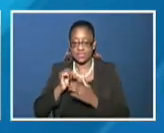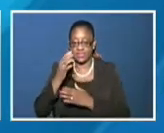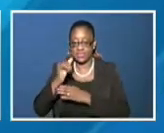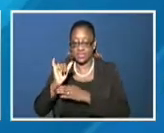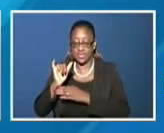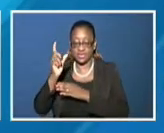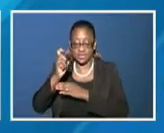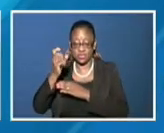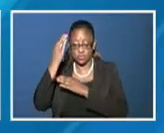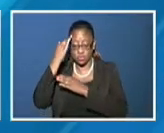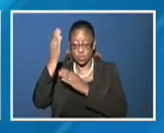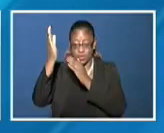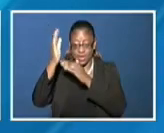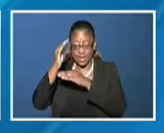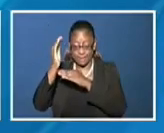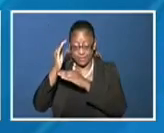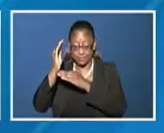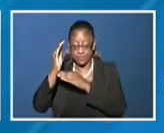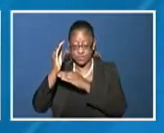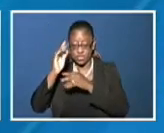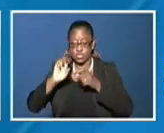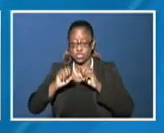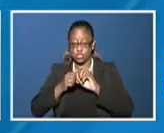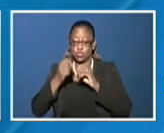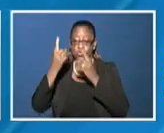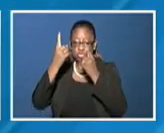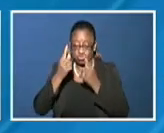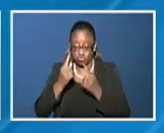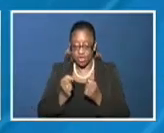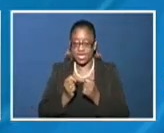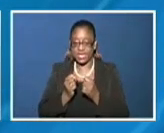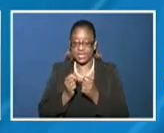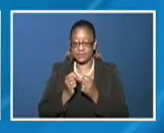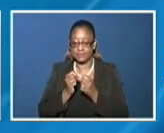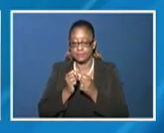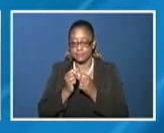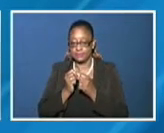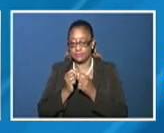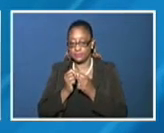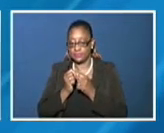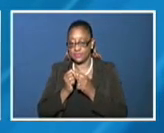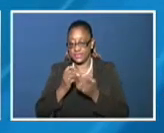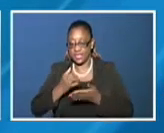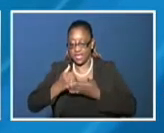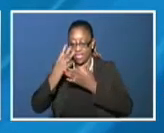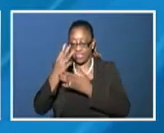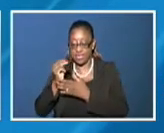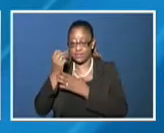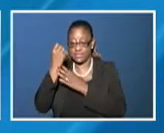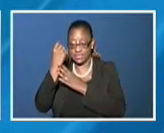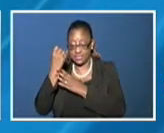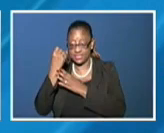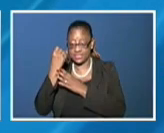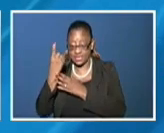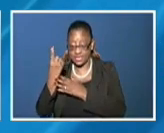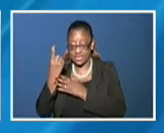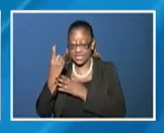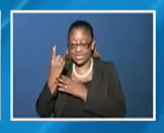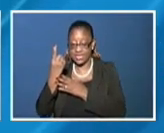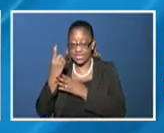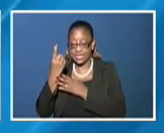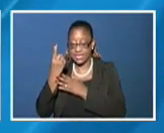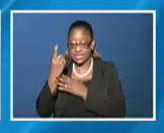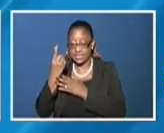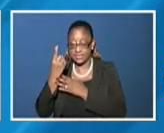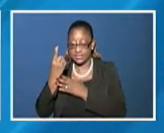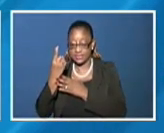happened. Now we are trying to see if we can have an emergency meeting in the Haitian Pastor to see, to